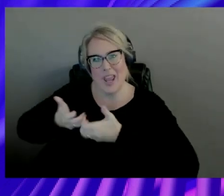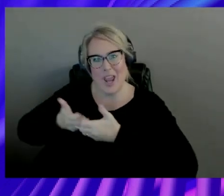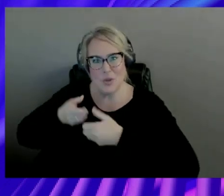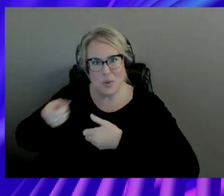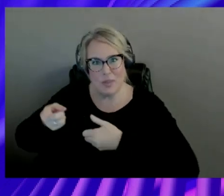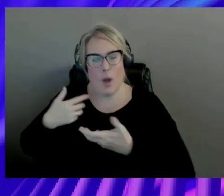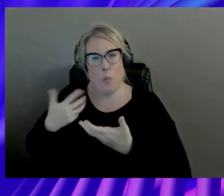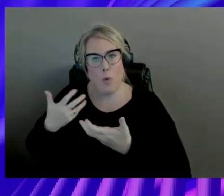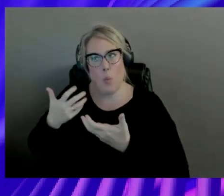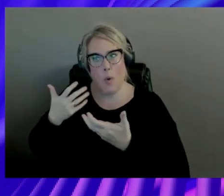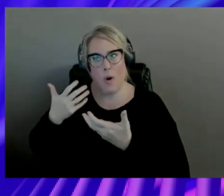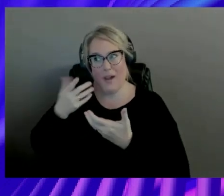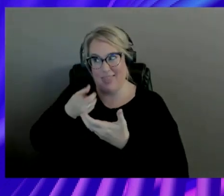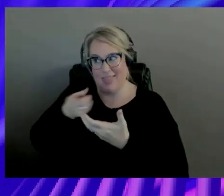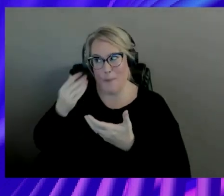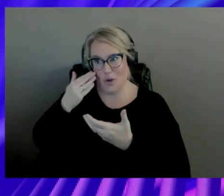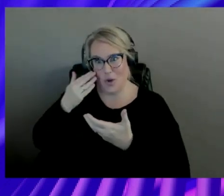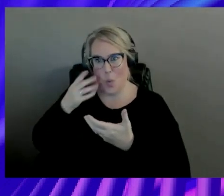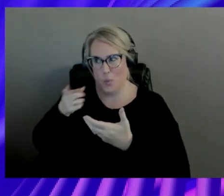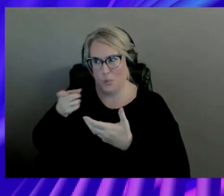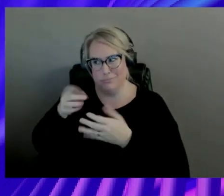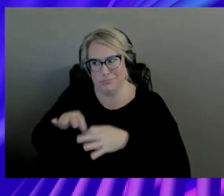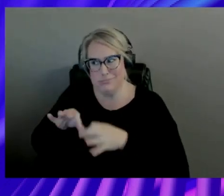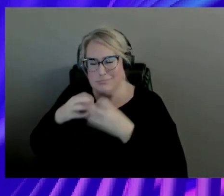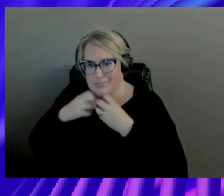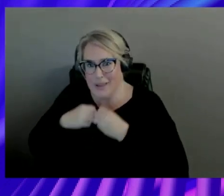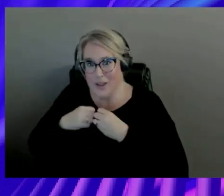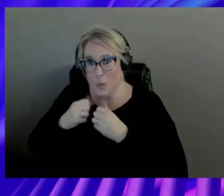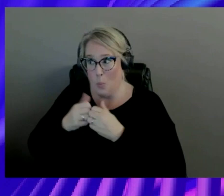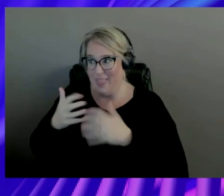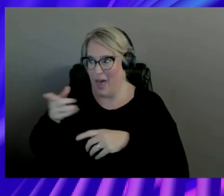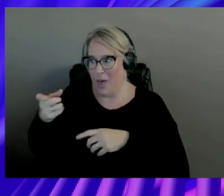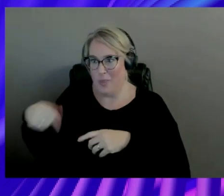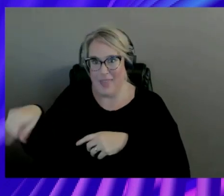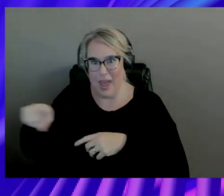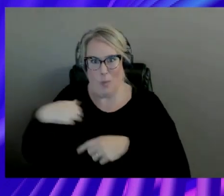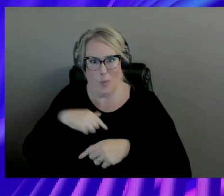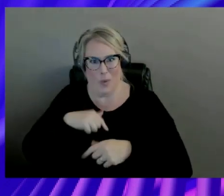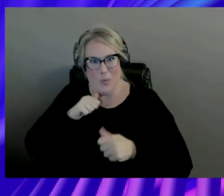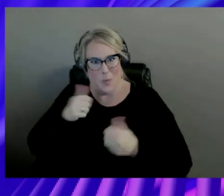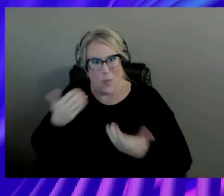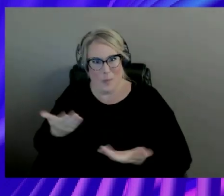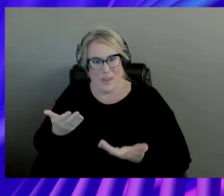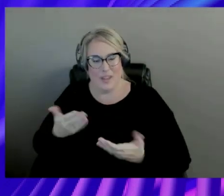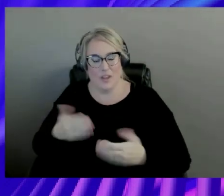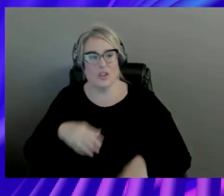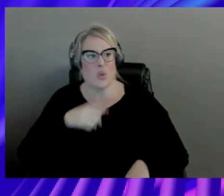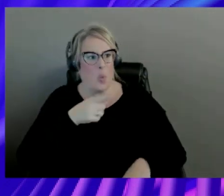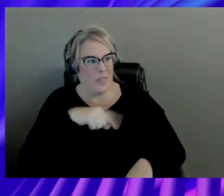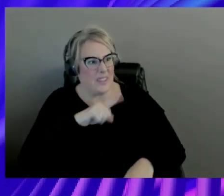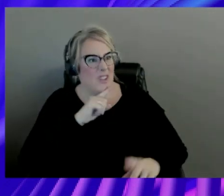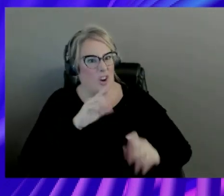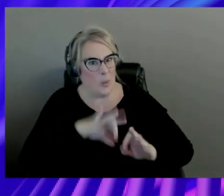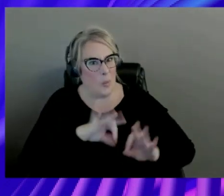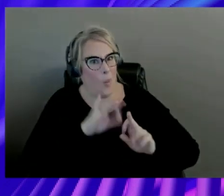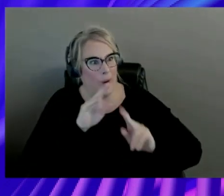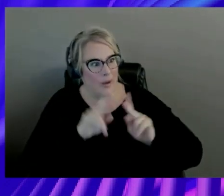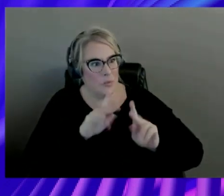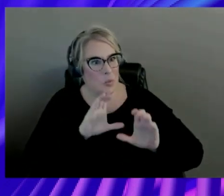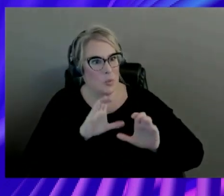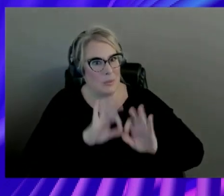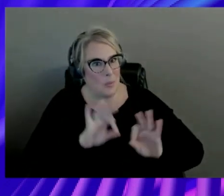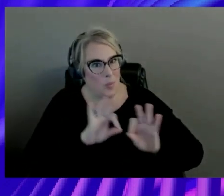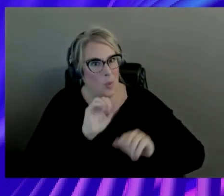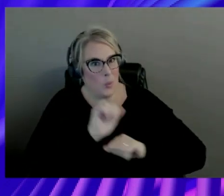matter, because without them, there's no us. Yeah, so these are important folks doing an important work. Incredibly so. And it's interesting,